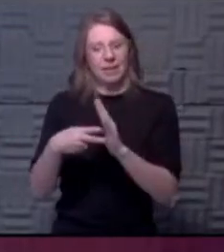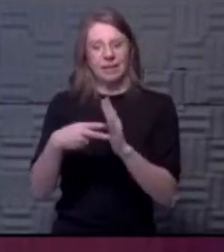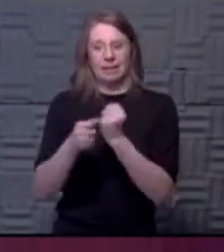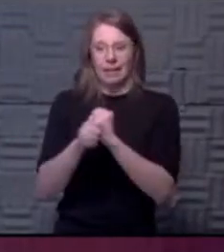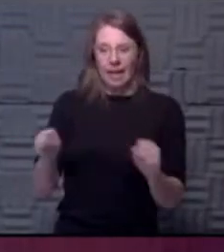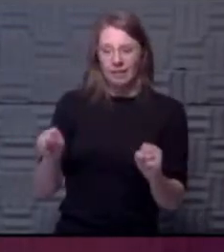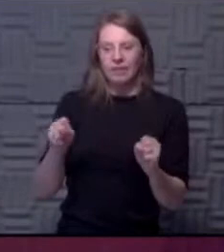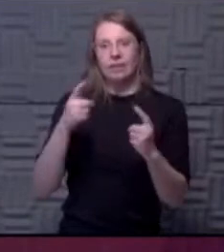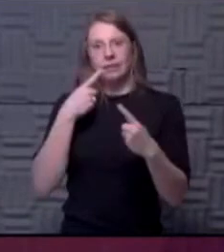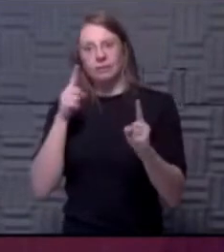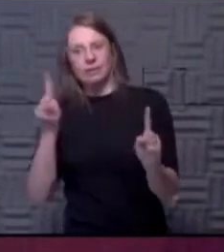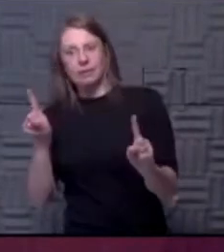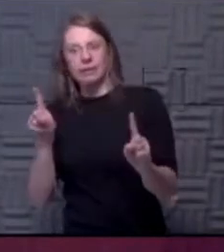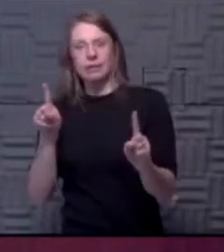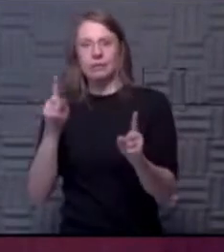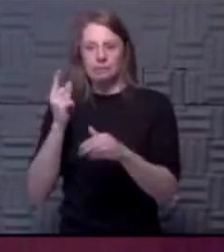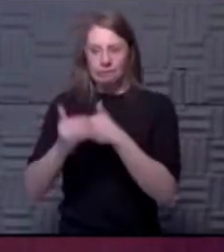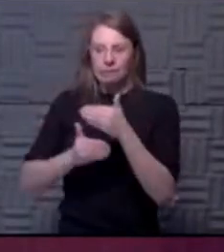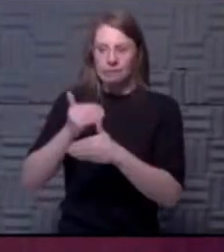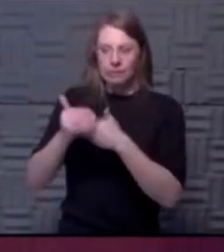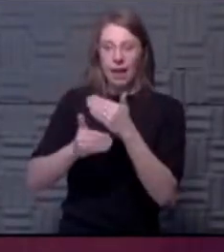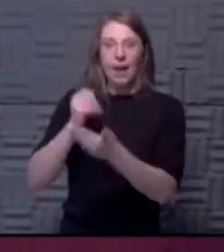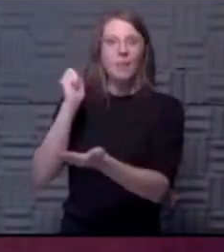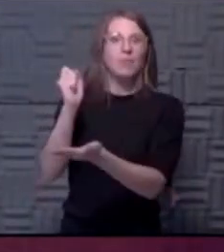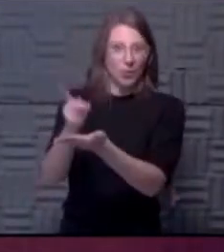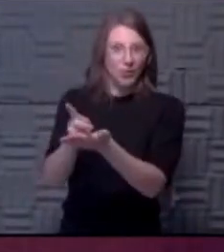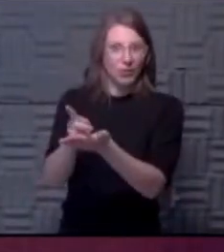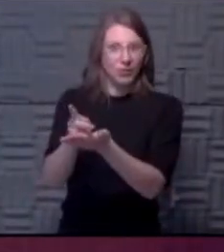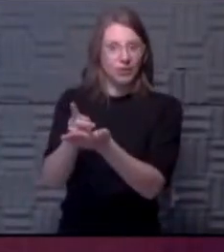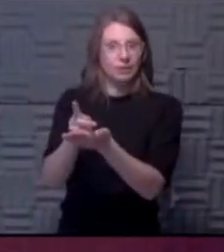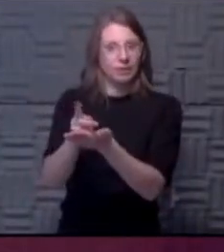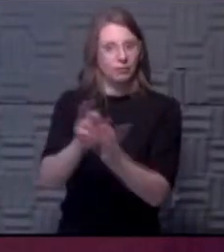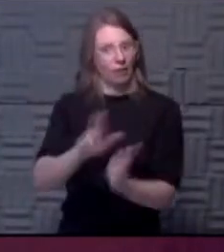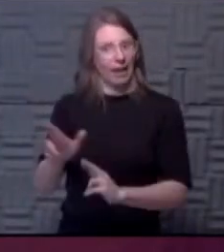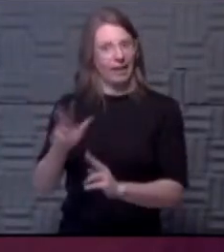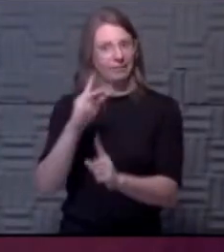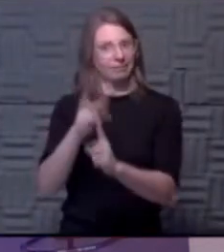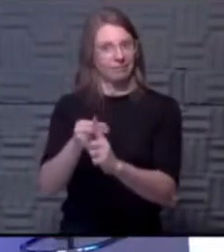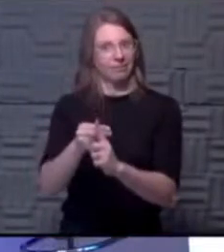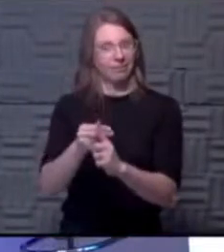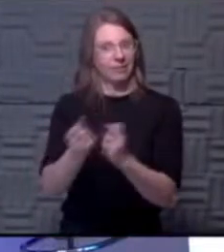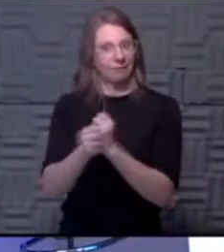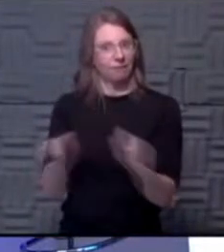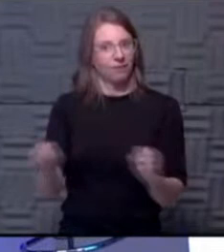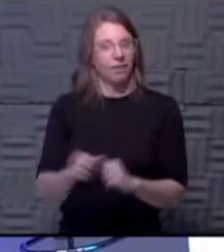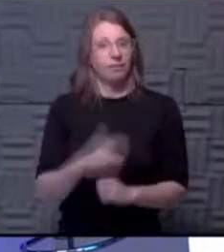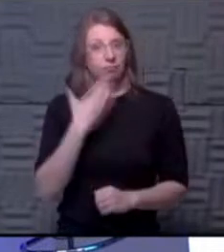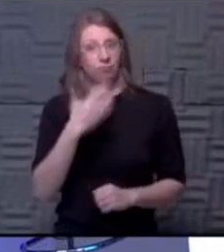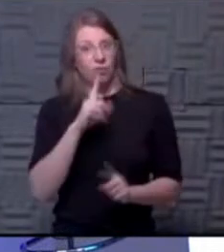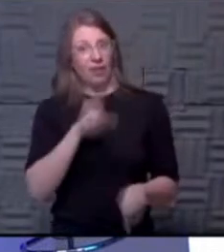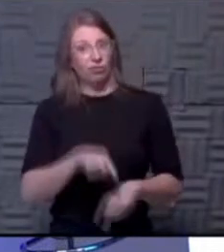efficacy hurdles that are necessary for our population have been cleared, and it's good to go. Yep, that's a good answer.